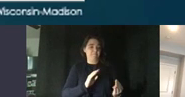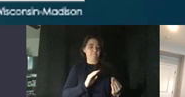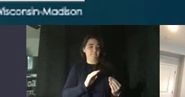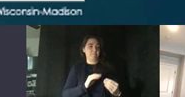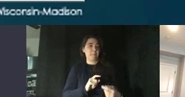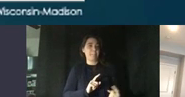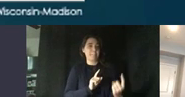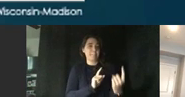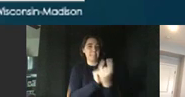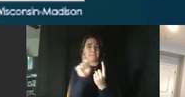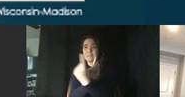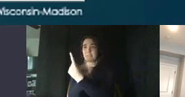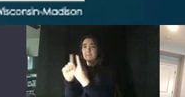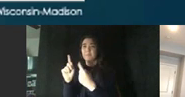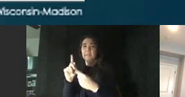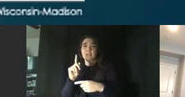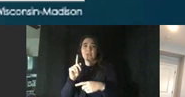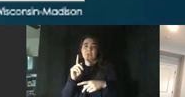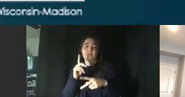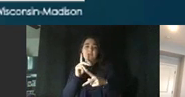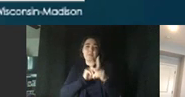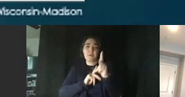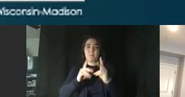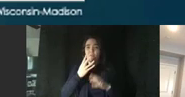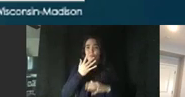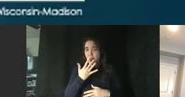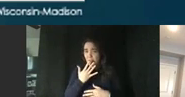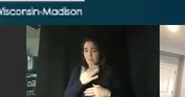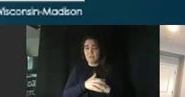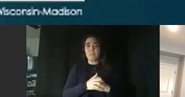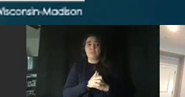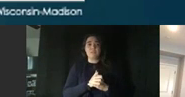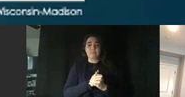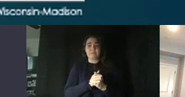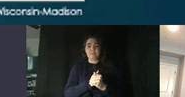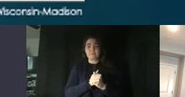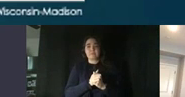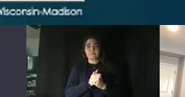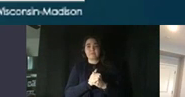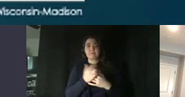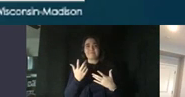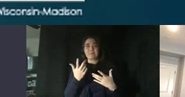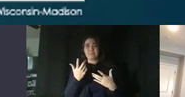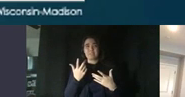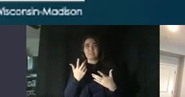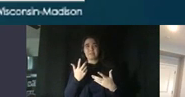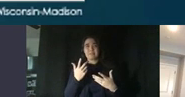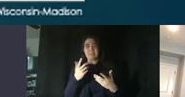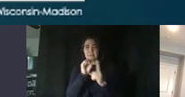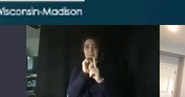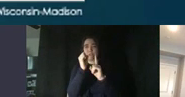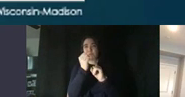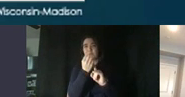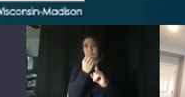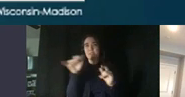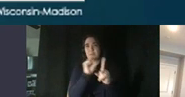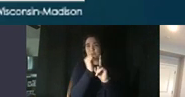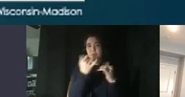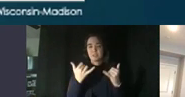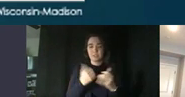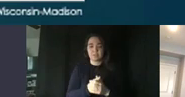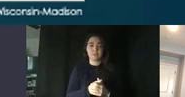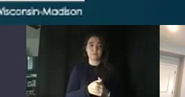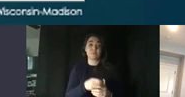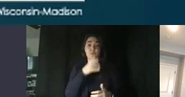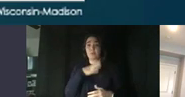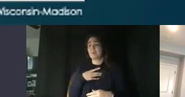as, at least in situations that like we do today. Right. Okay. She answered yes, because of their